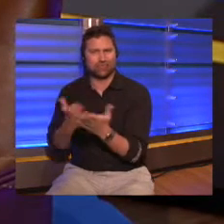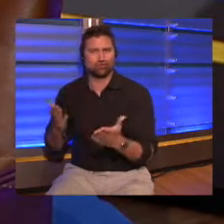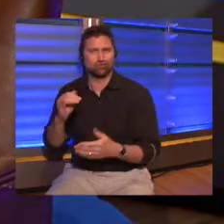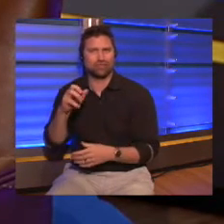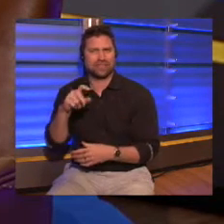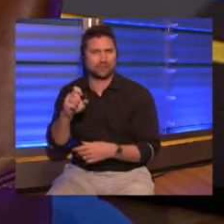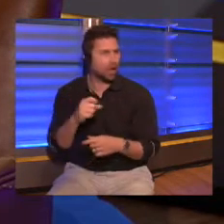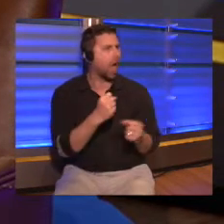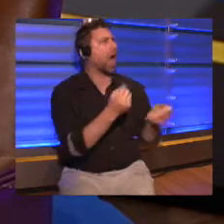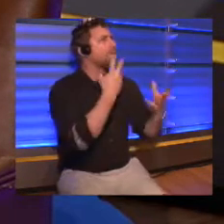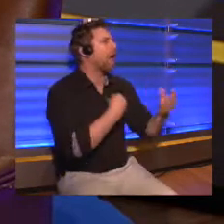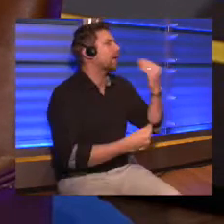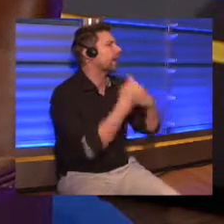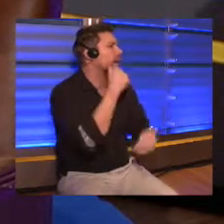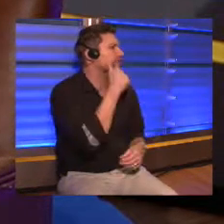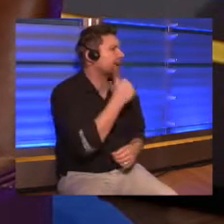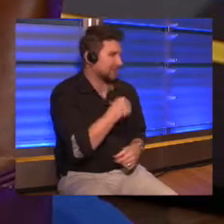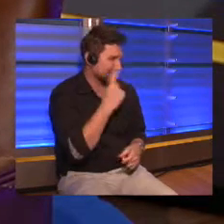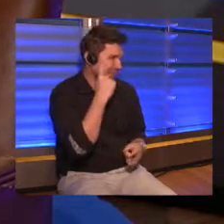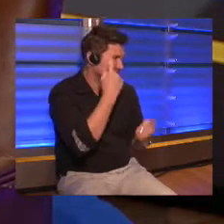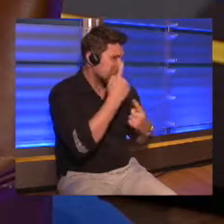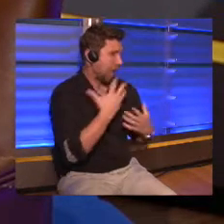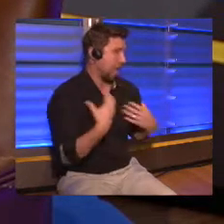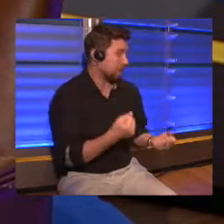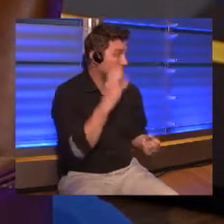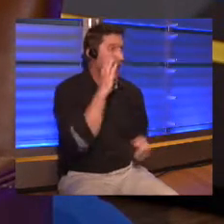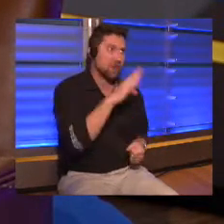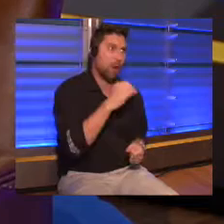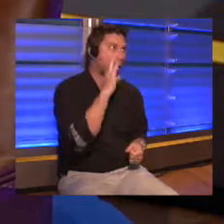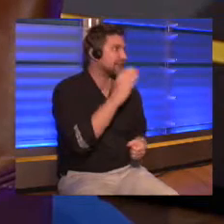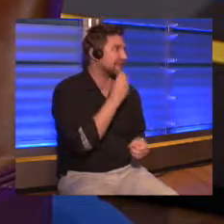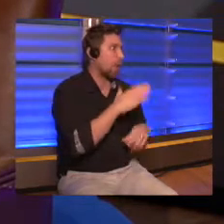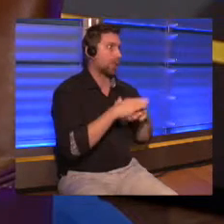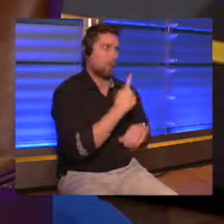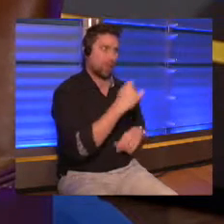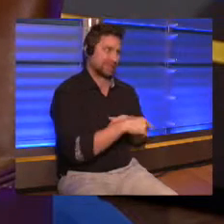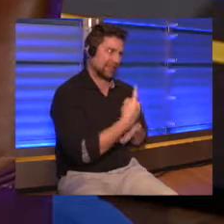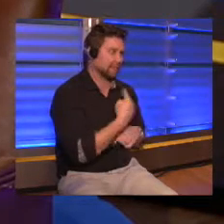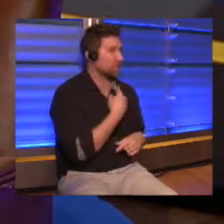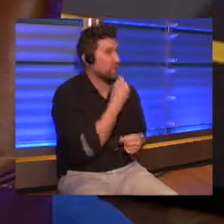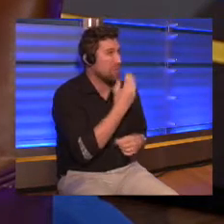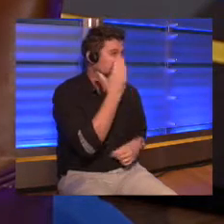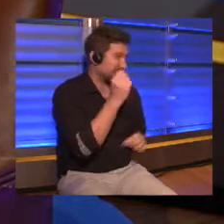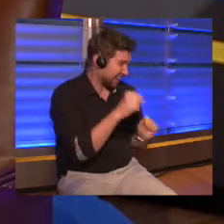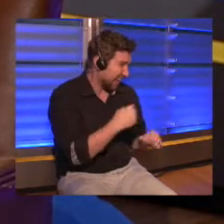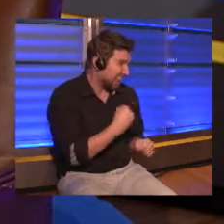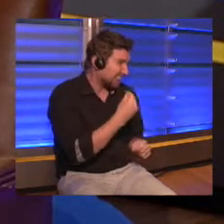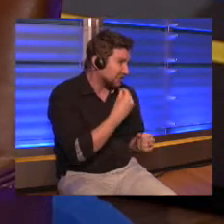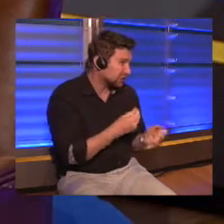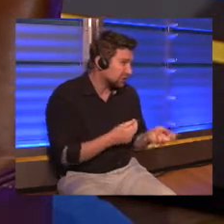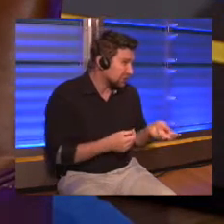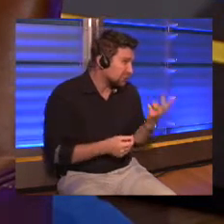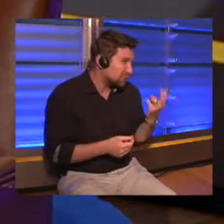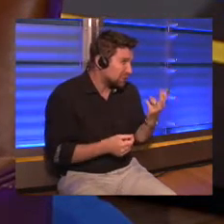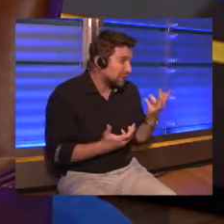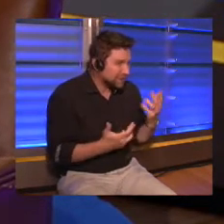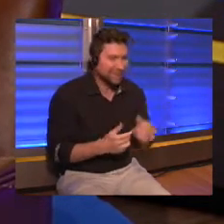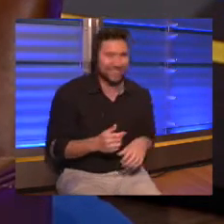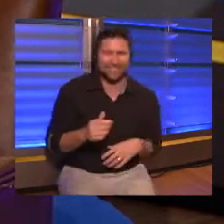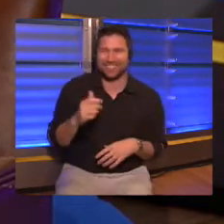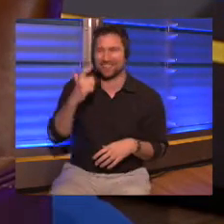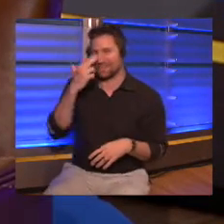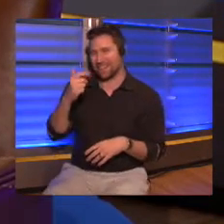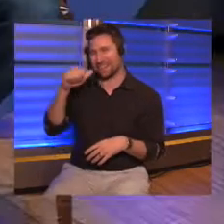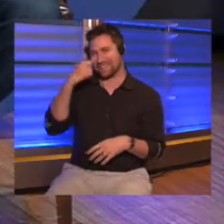and still be considered healthy? Because I had to sort of make it, I knew I was going to have at least one today, so for breakfast I was like, can I eat 2? It's funny, the other day I